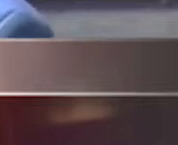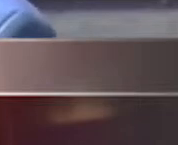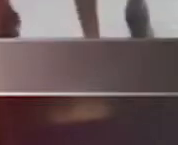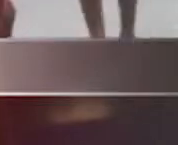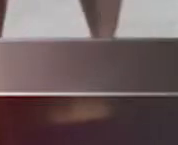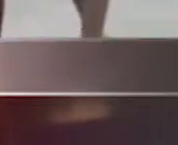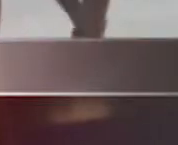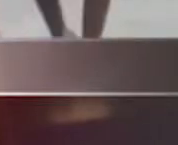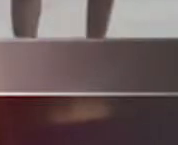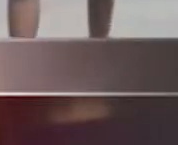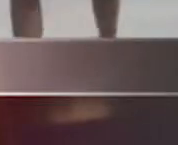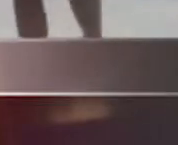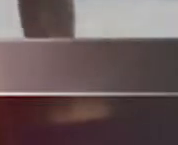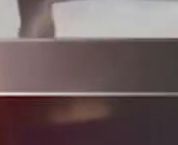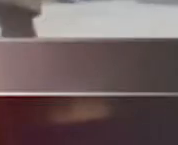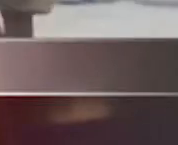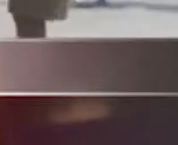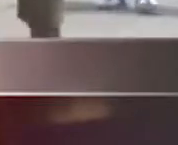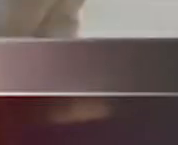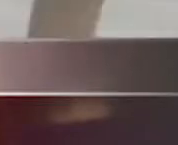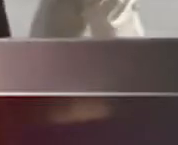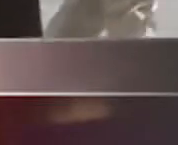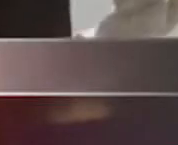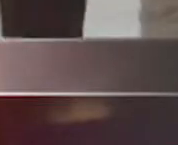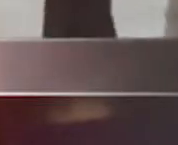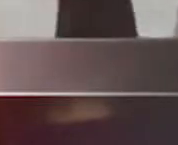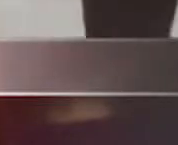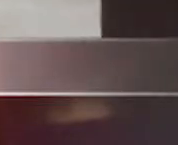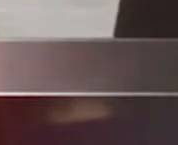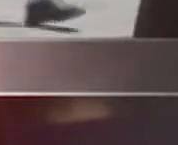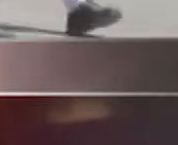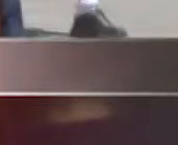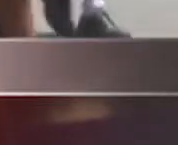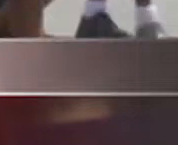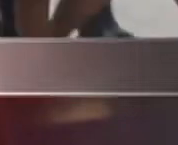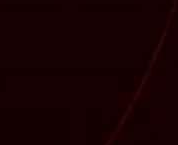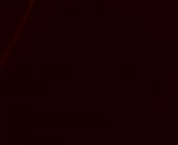burn the building. Lock out arsonists from education system.